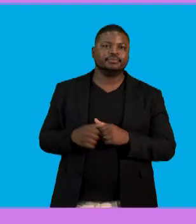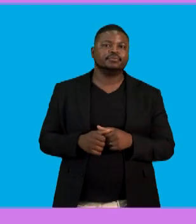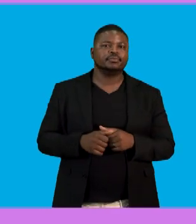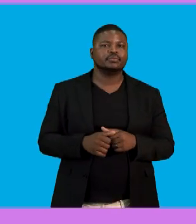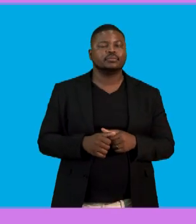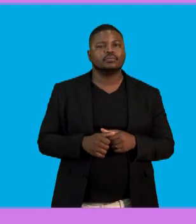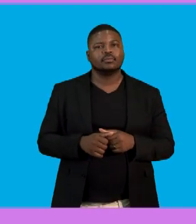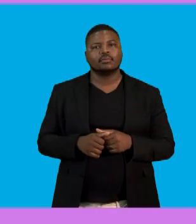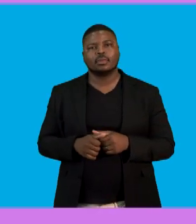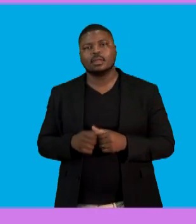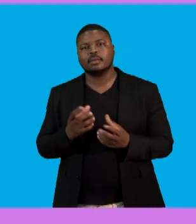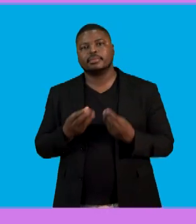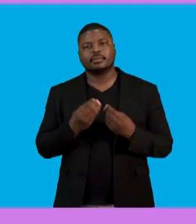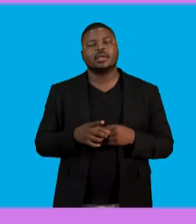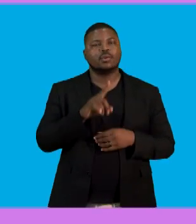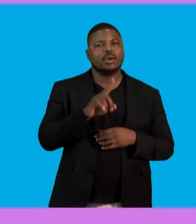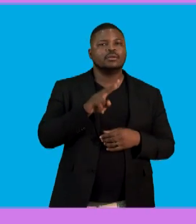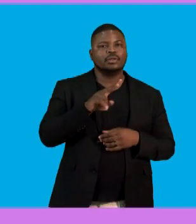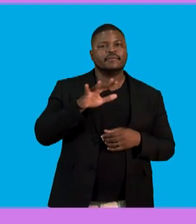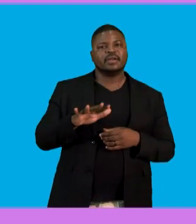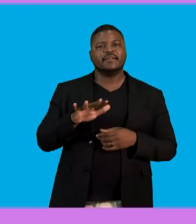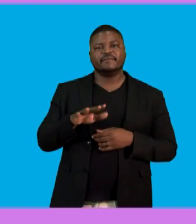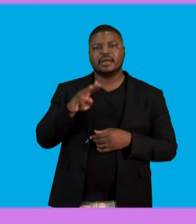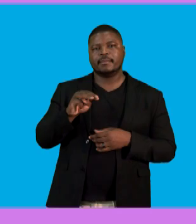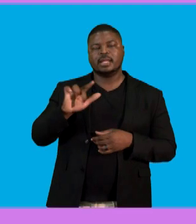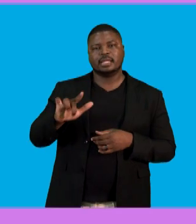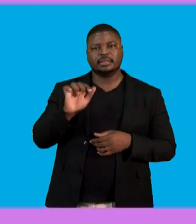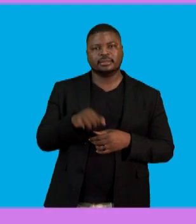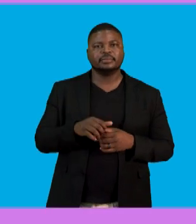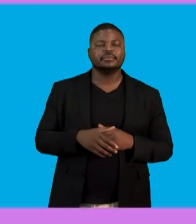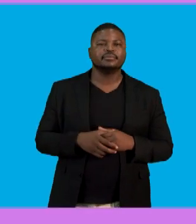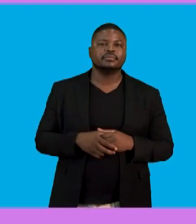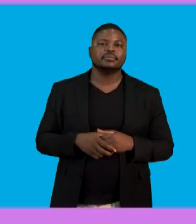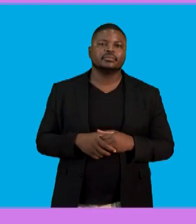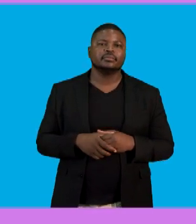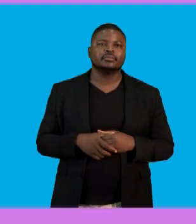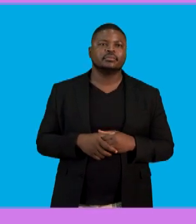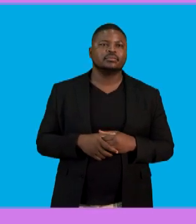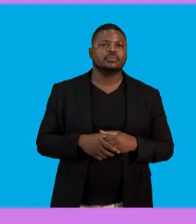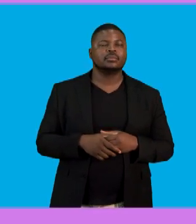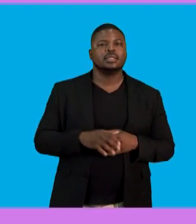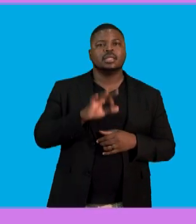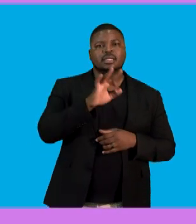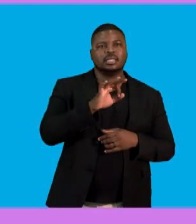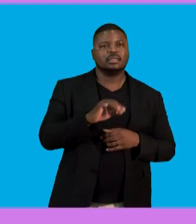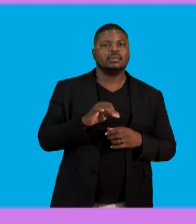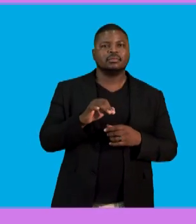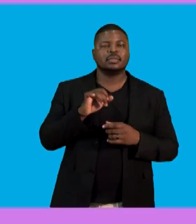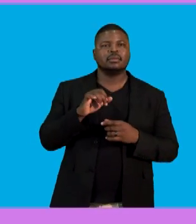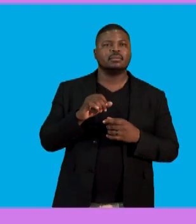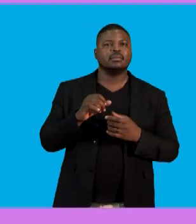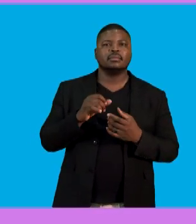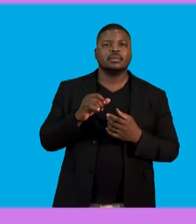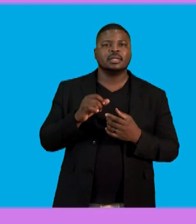125 milliliters. So what is 6 divided by 2? 6 divided by 2 is 3. Then 3 multiplied by 125. What do we